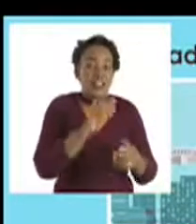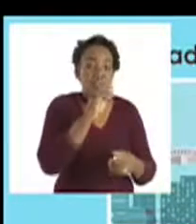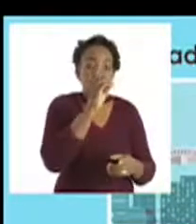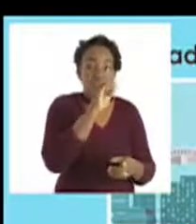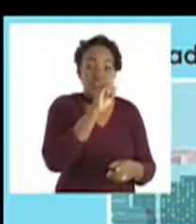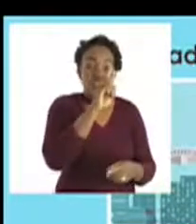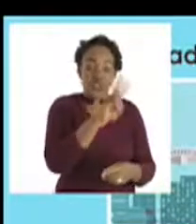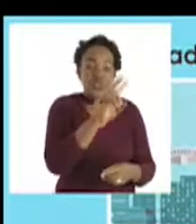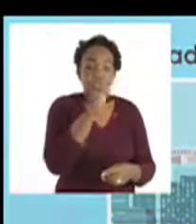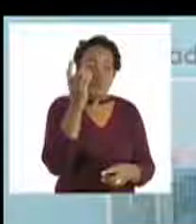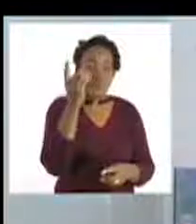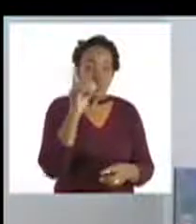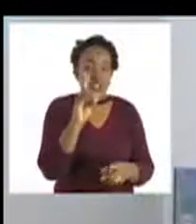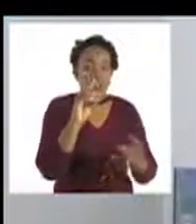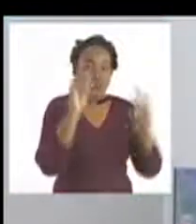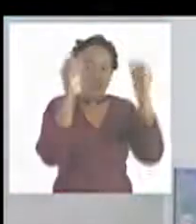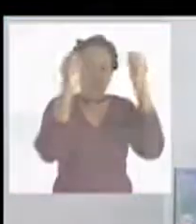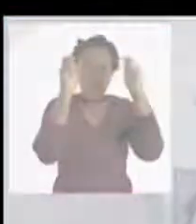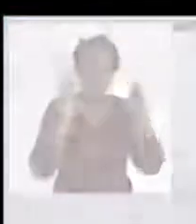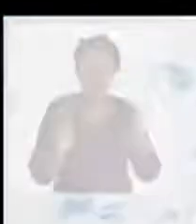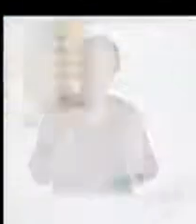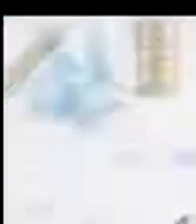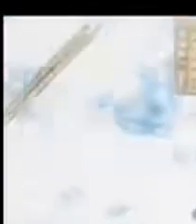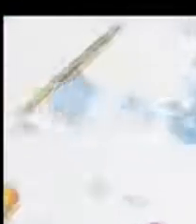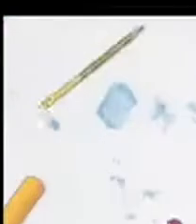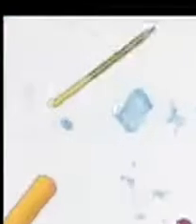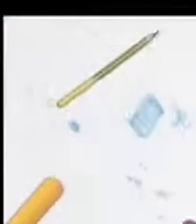the 2D shapes. Thank you.